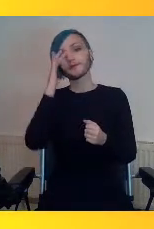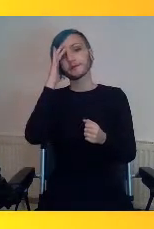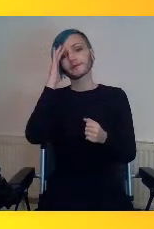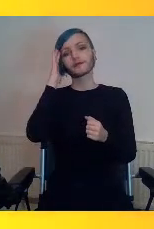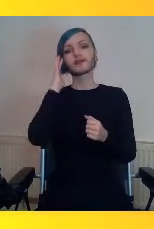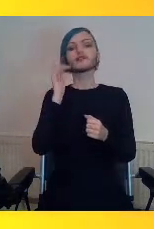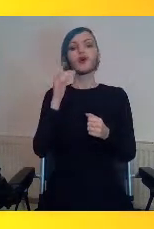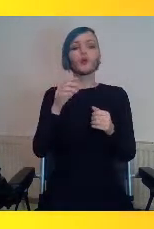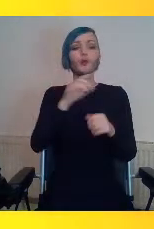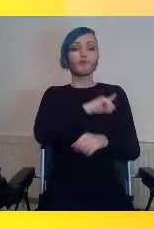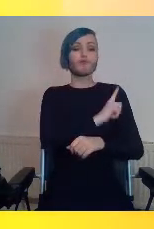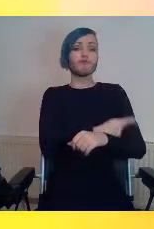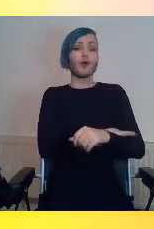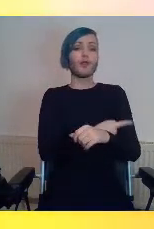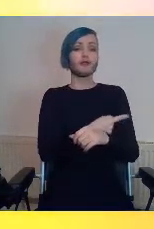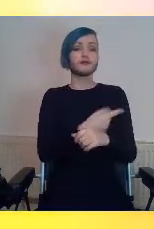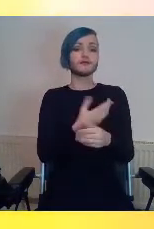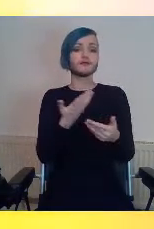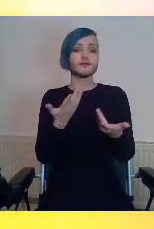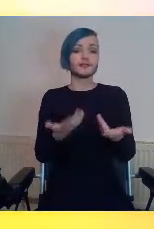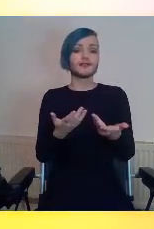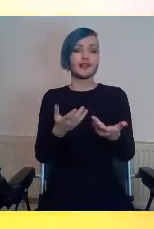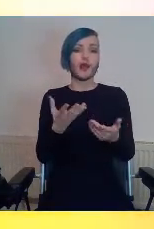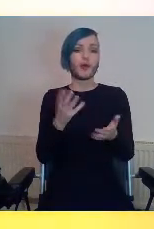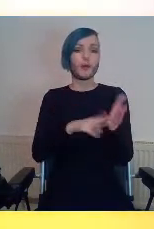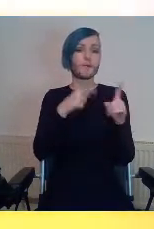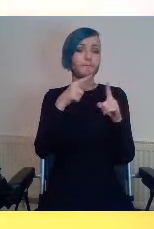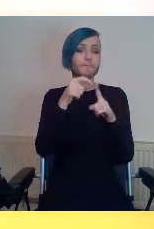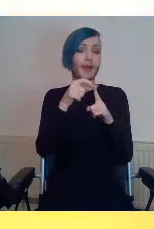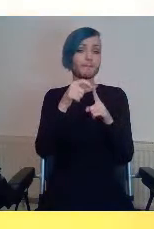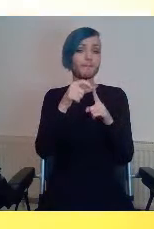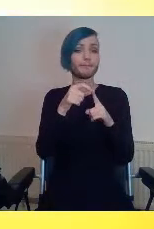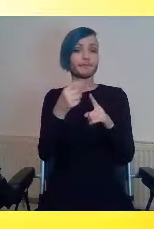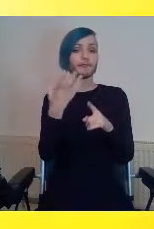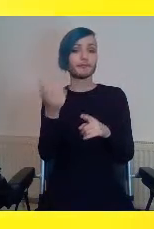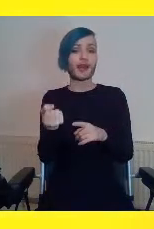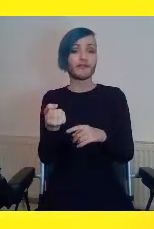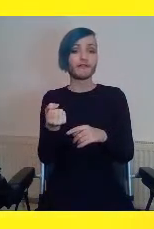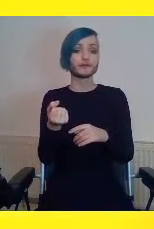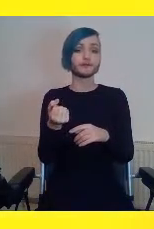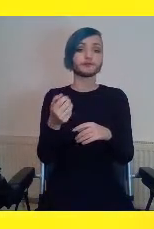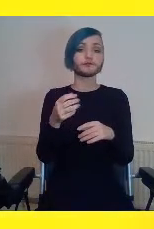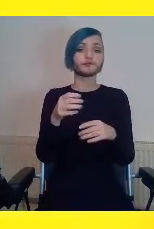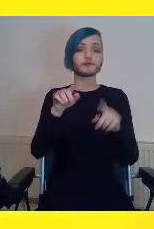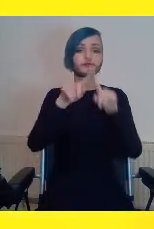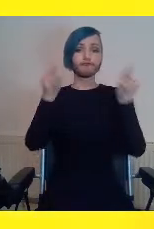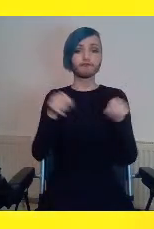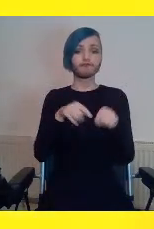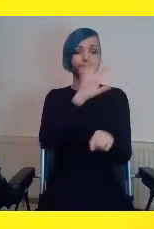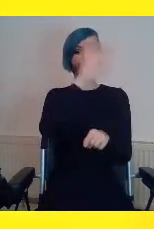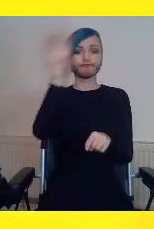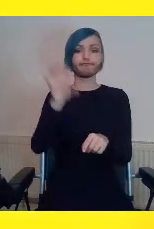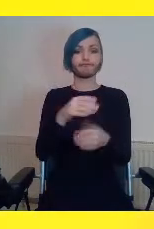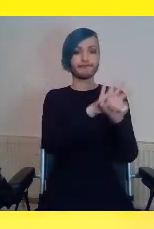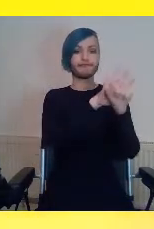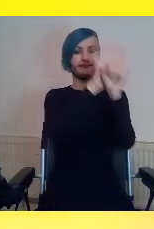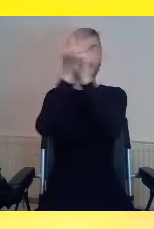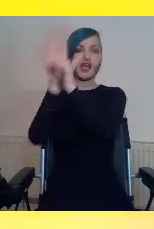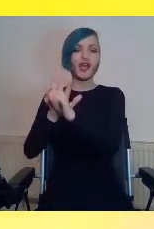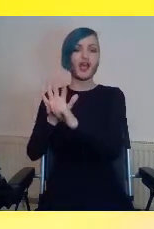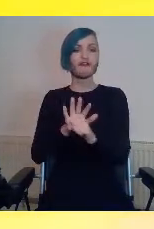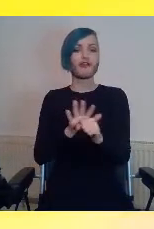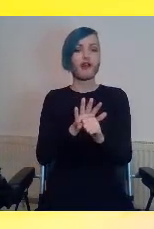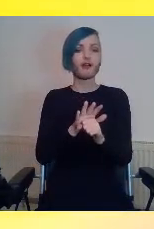are indicated, yes, and people can write letters to the authorities, to the local councils,